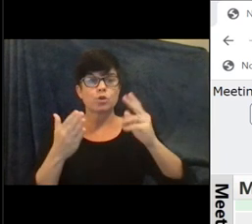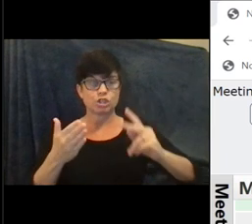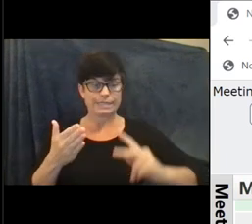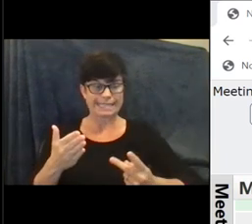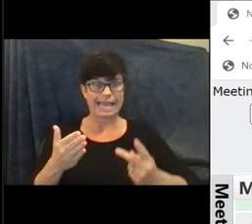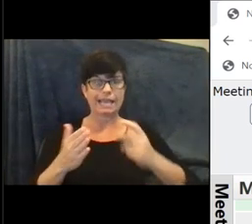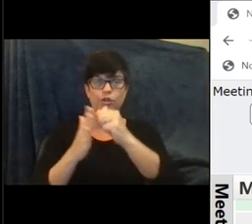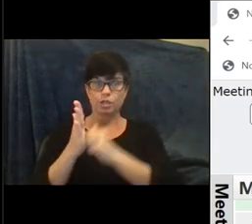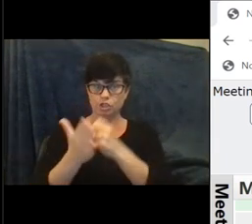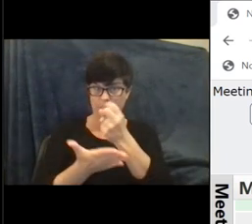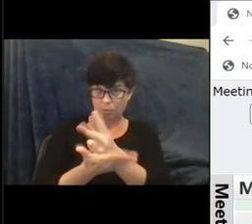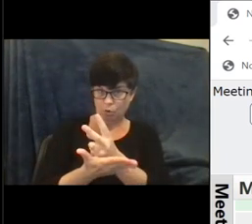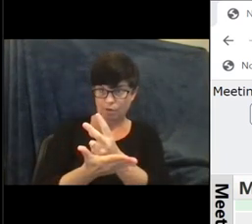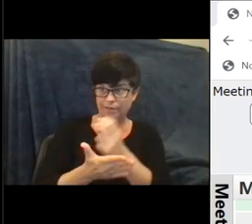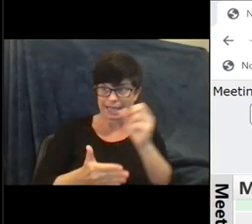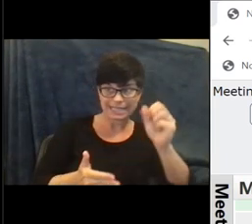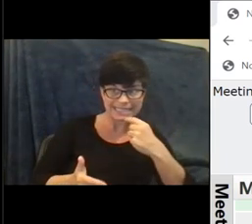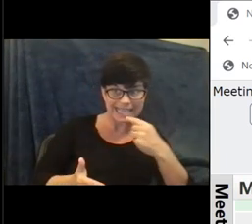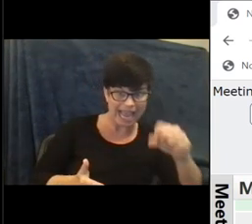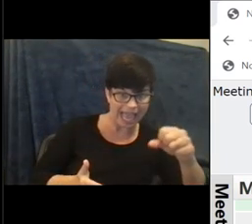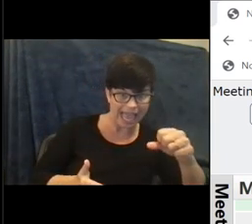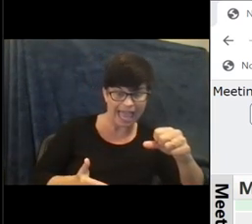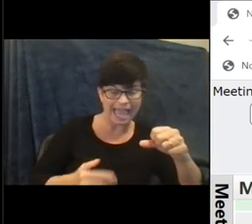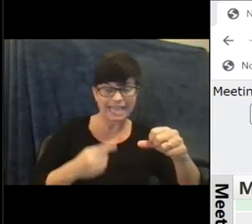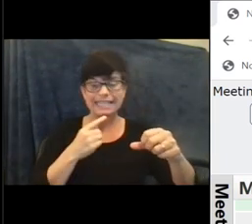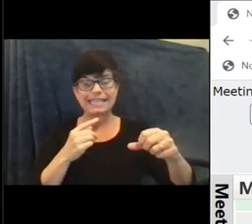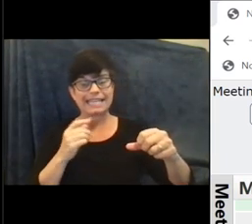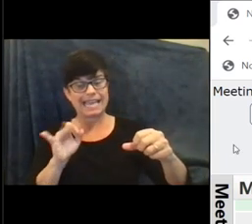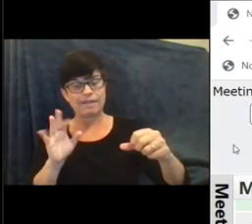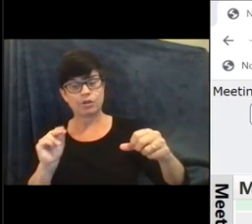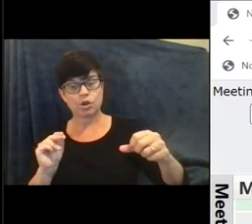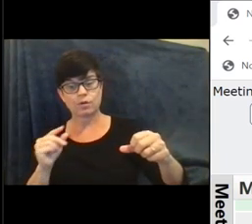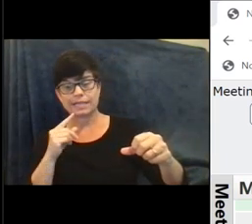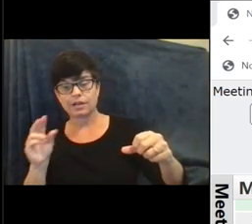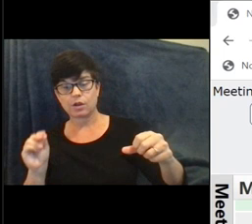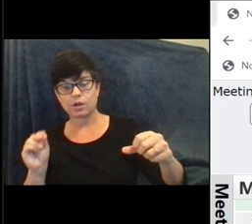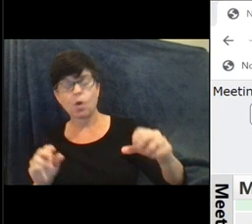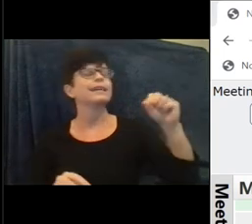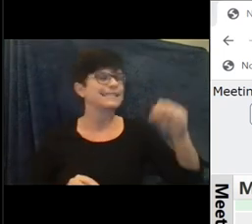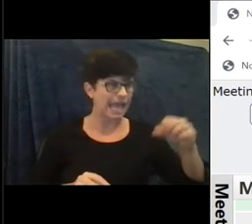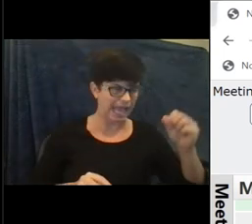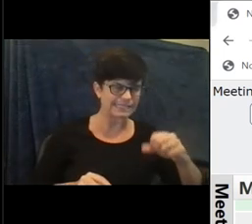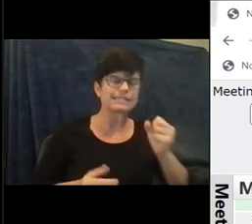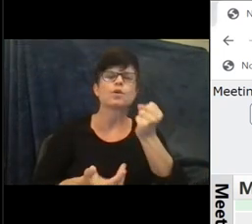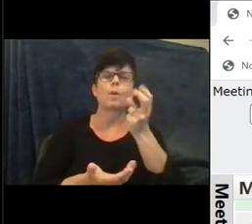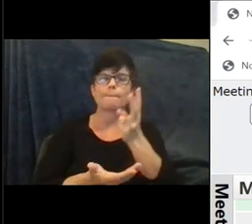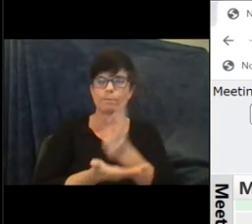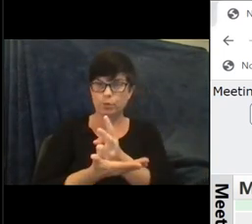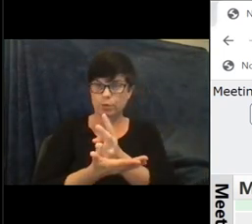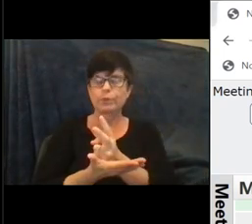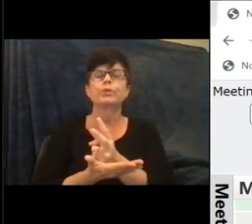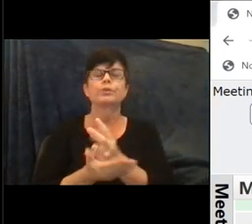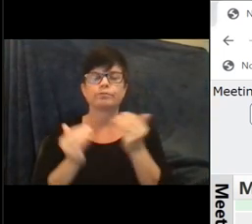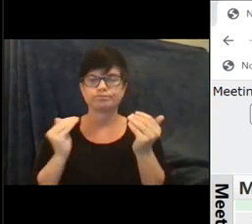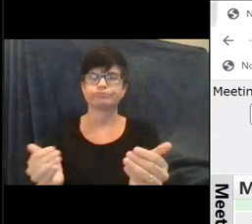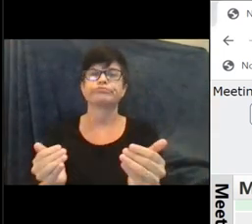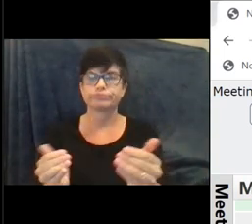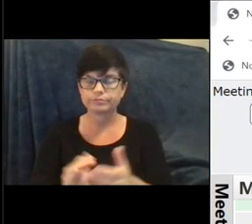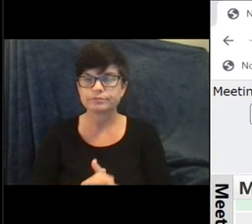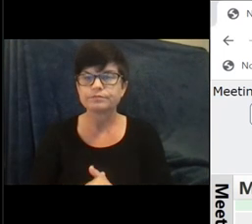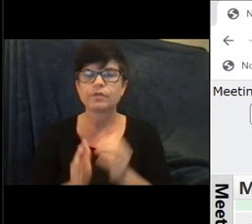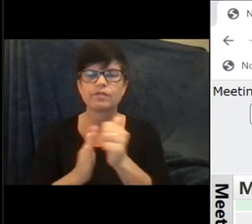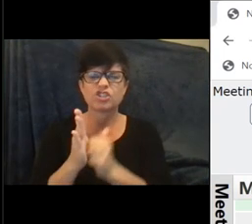those in favor say aye. Aye. Aye. Aye. All those opposed say no. The ayes have it. The consent agenda has now been approved. We're moving on